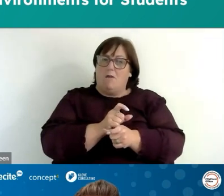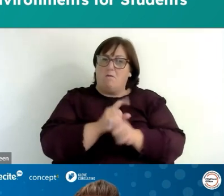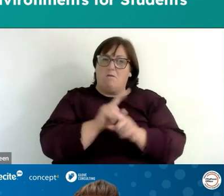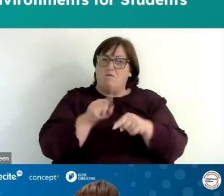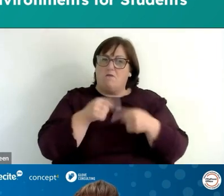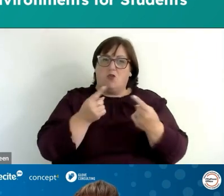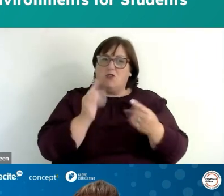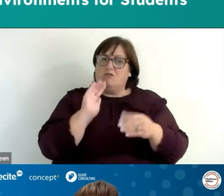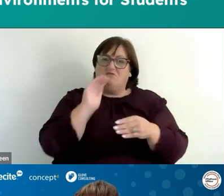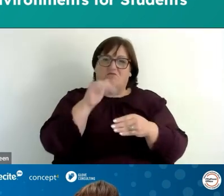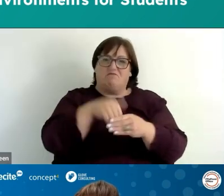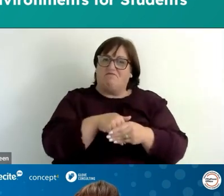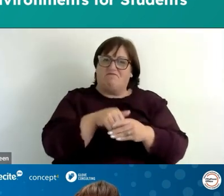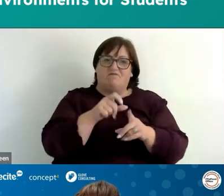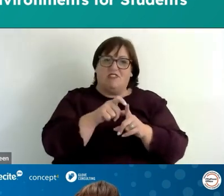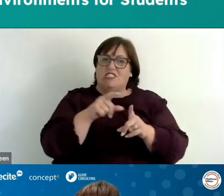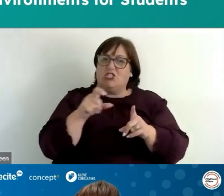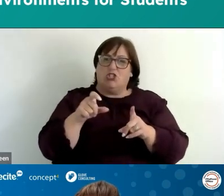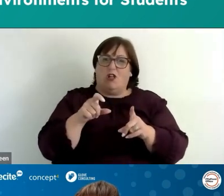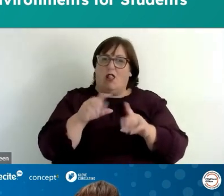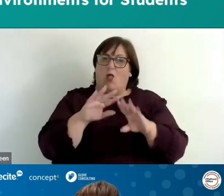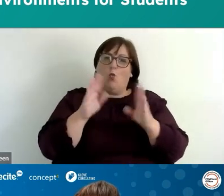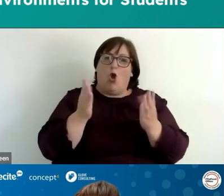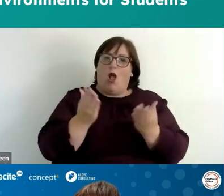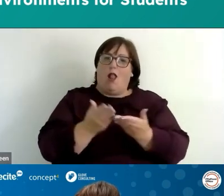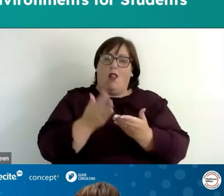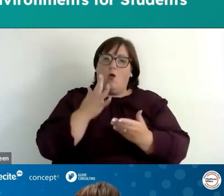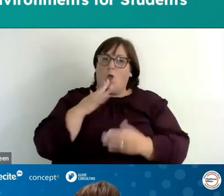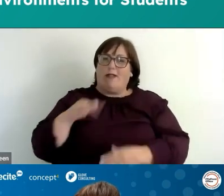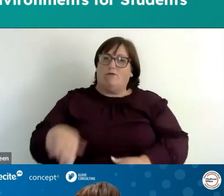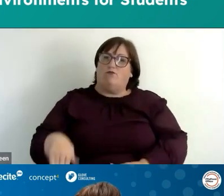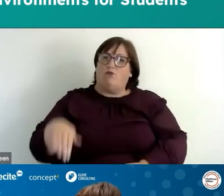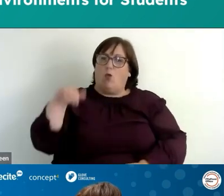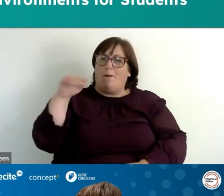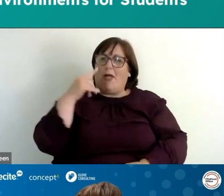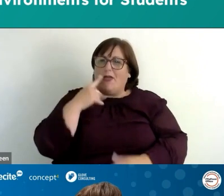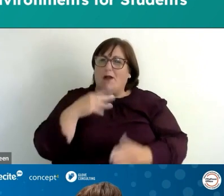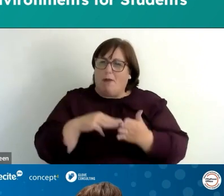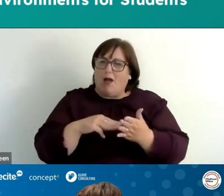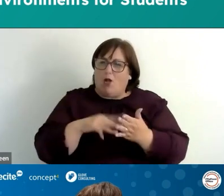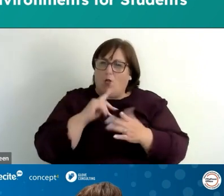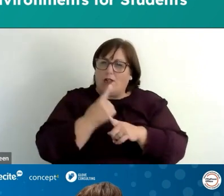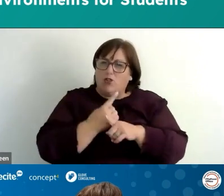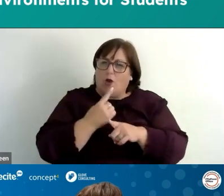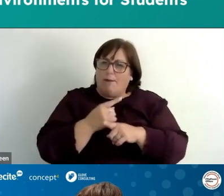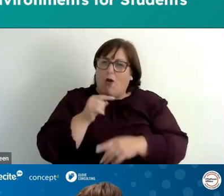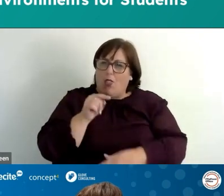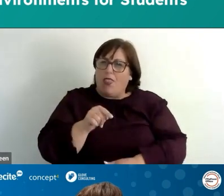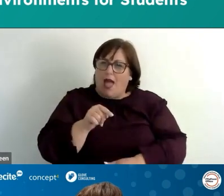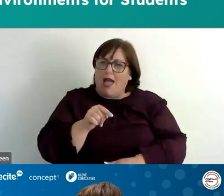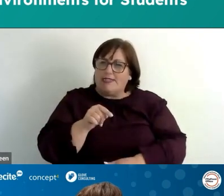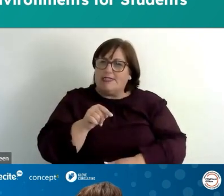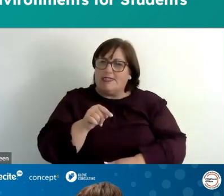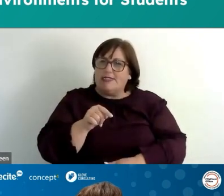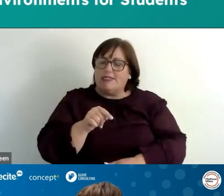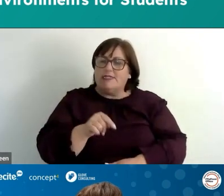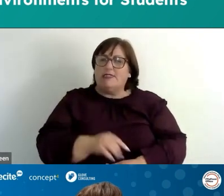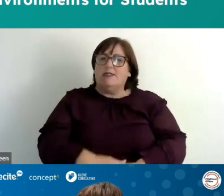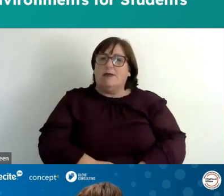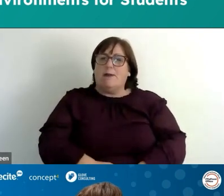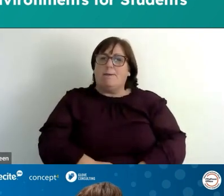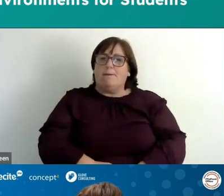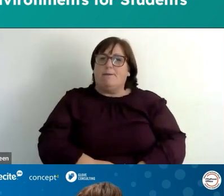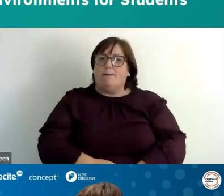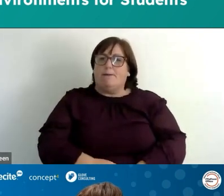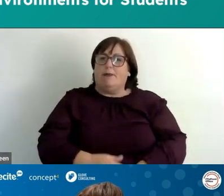digital world at the time when he was growing up. And I think Michael's going to talk a little bit more about that and how Recite Me was born out of that